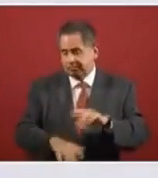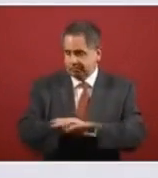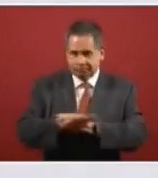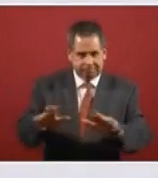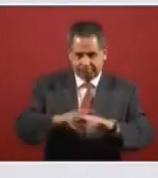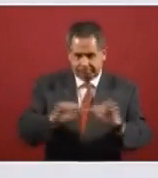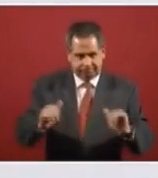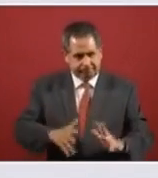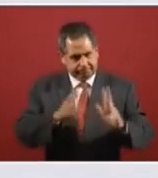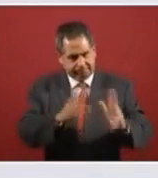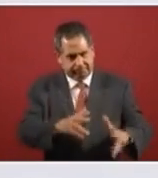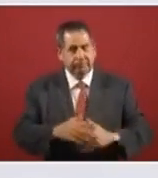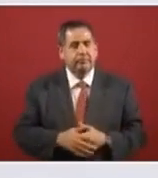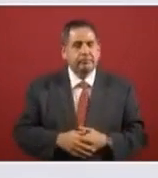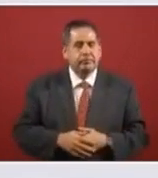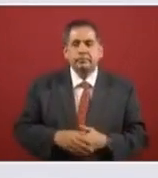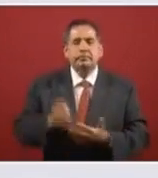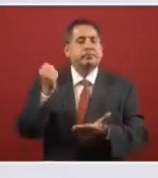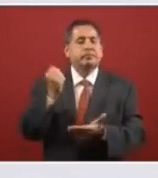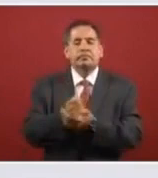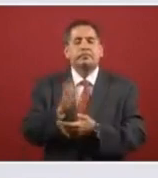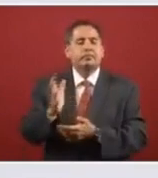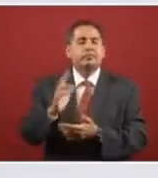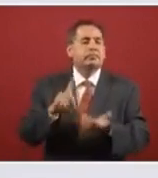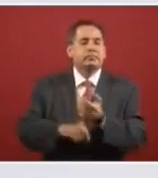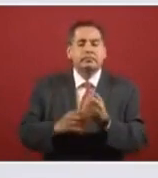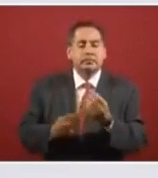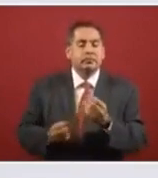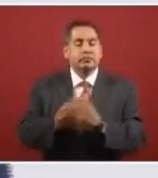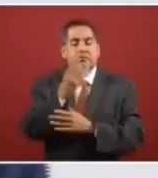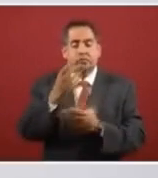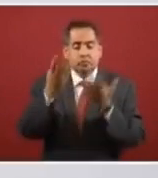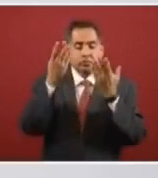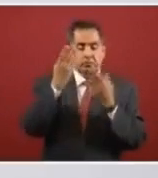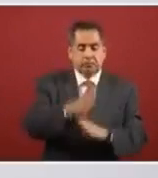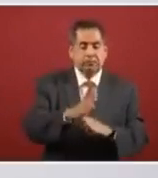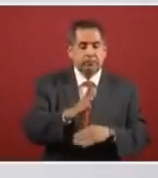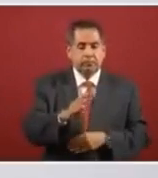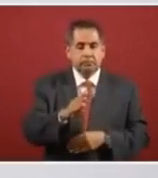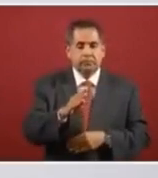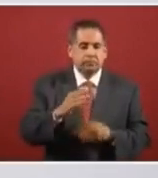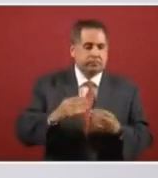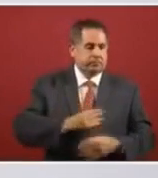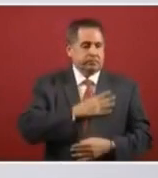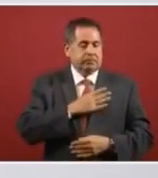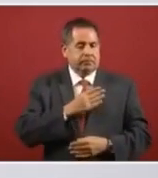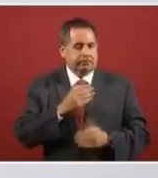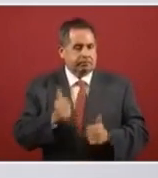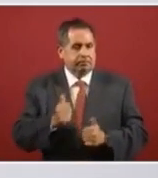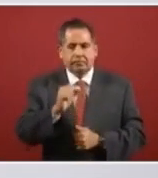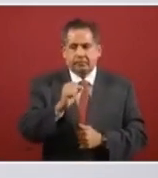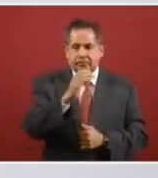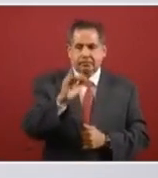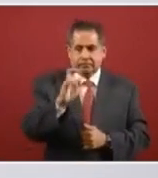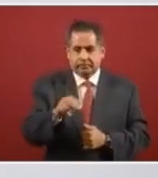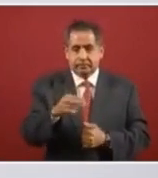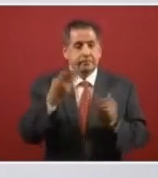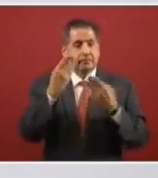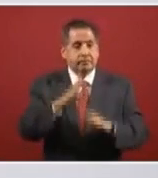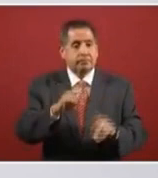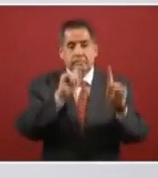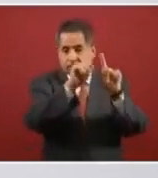out of their home it was approved the creation for the bank of well-being that will have